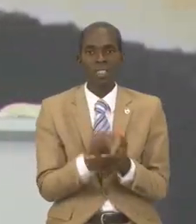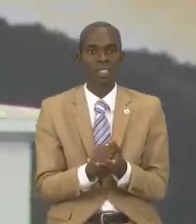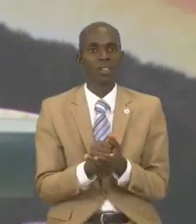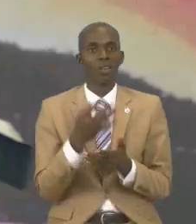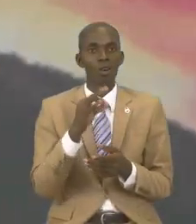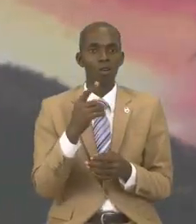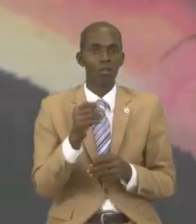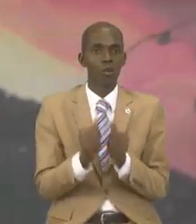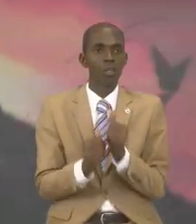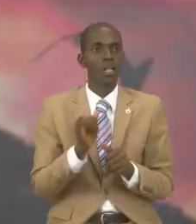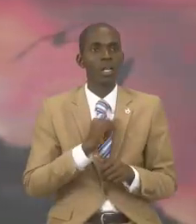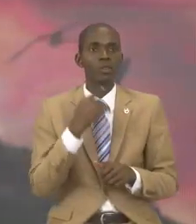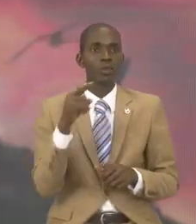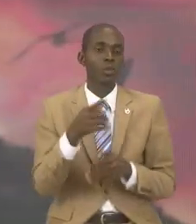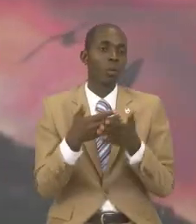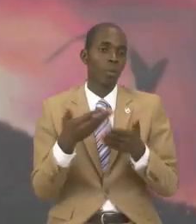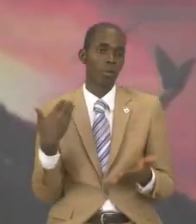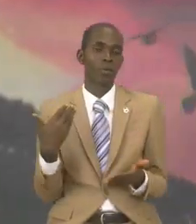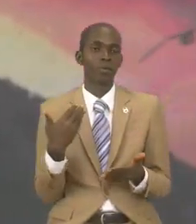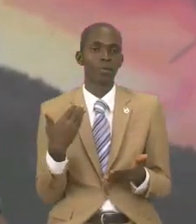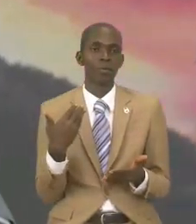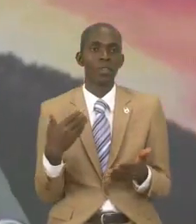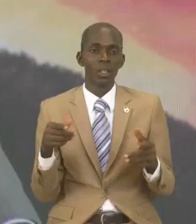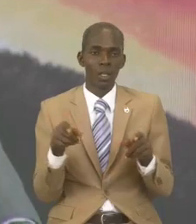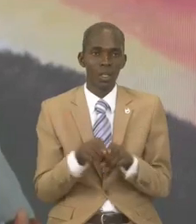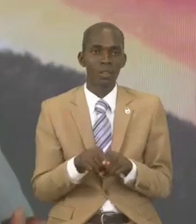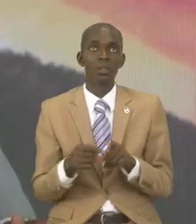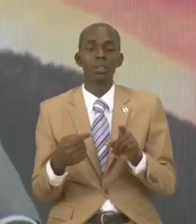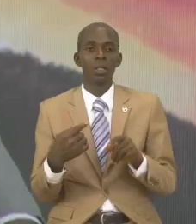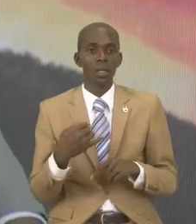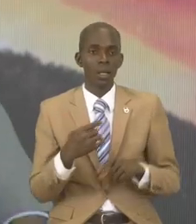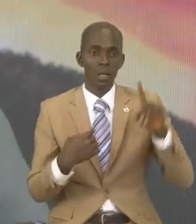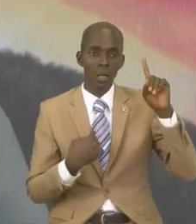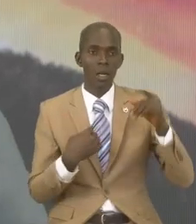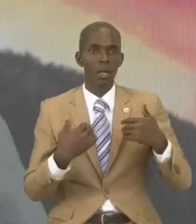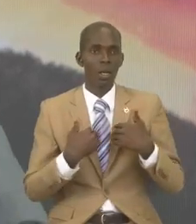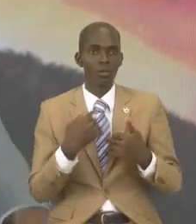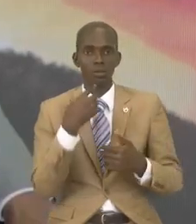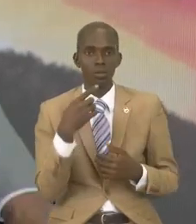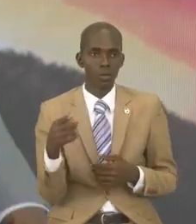tell you before, as I have also told you in time